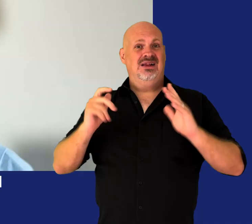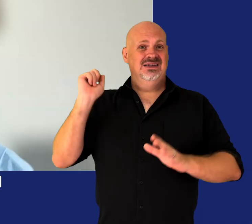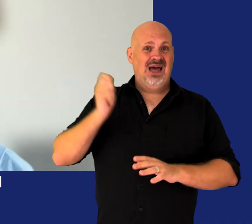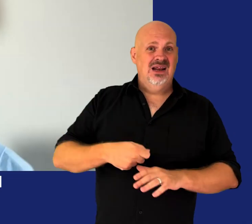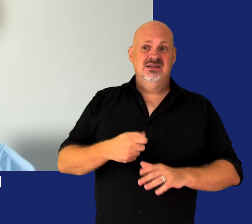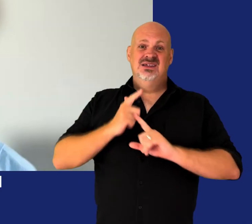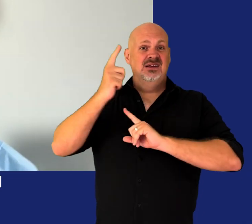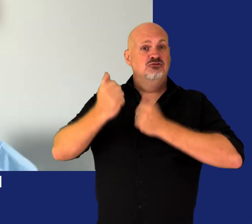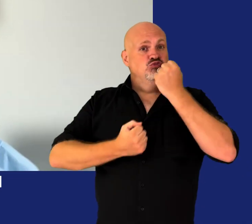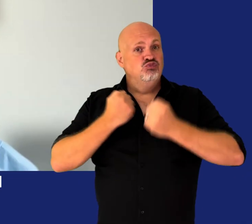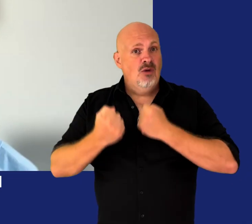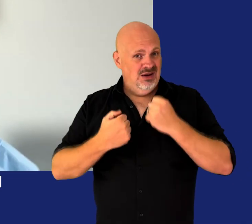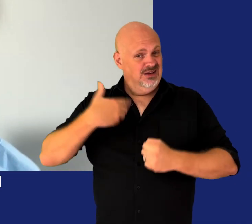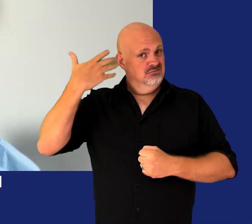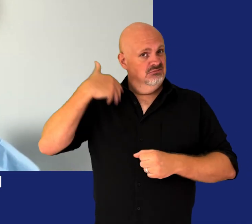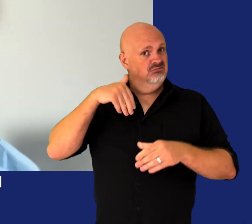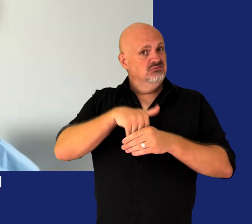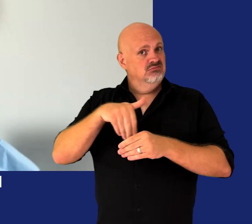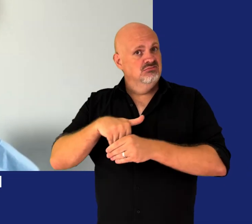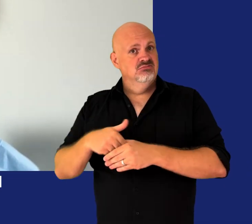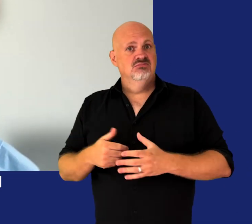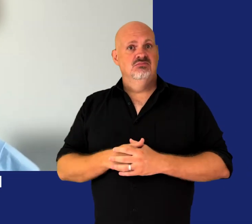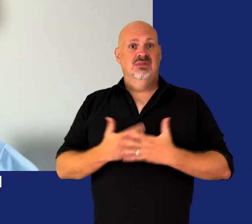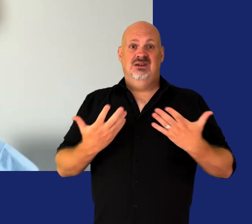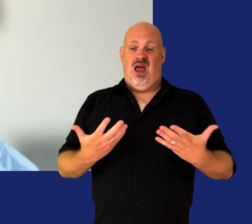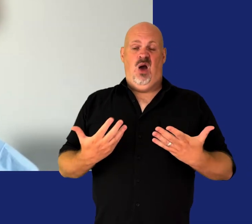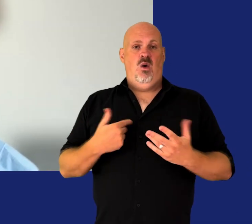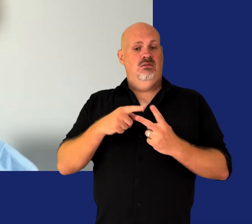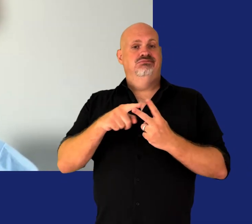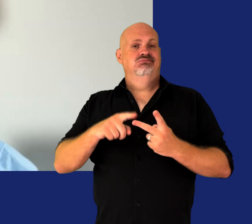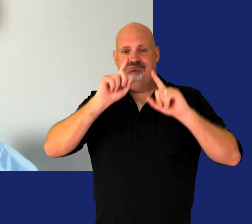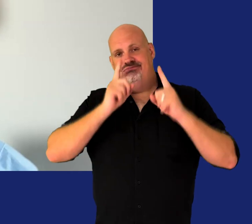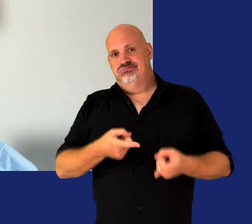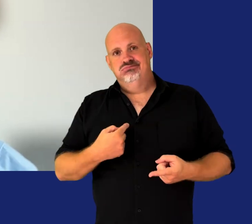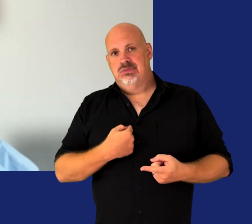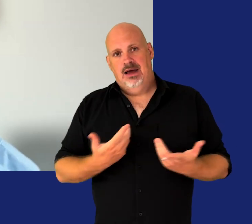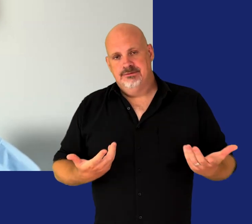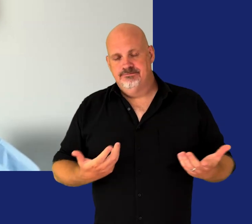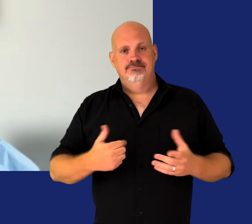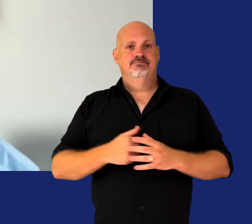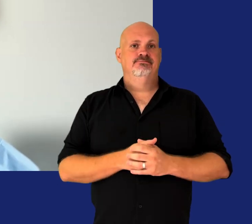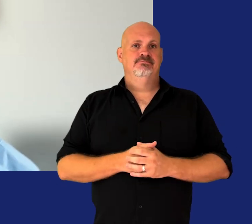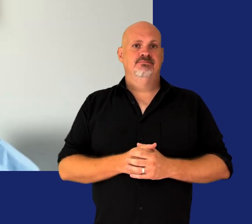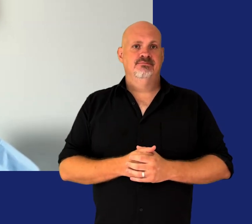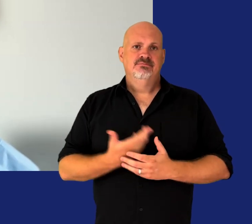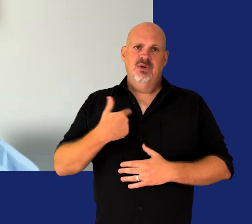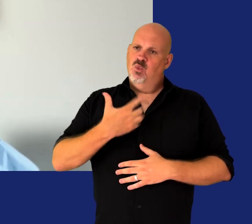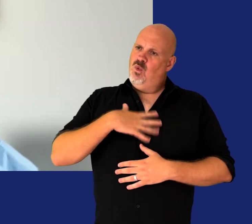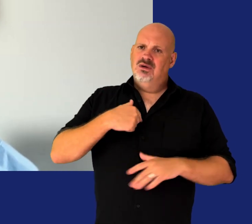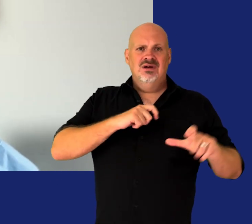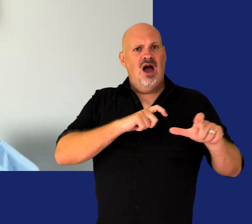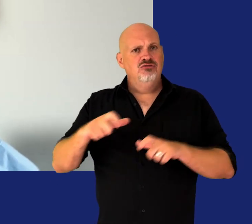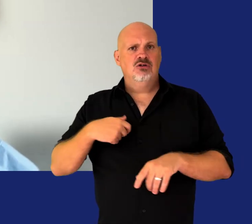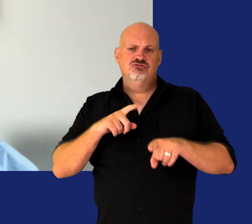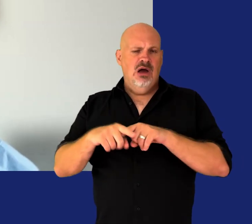in county level tennis and distance running, but now I'm unable to do both of those things. But I'd